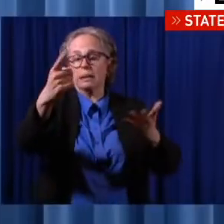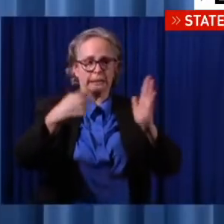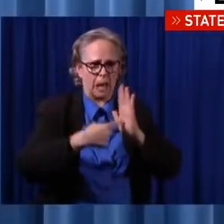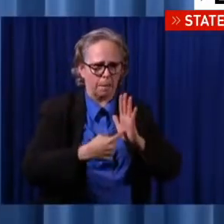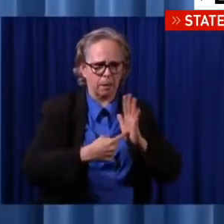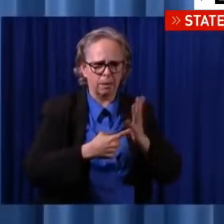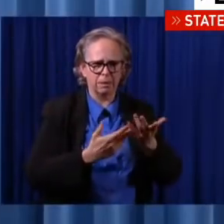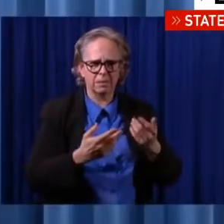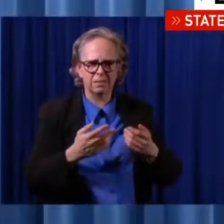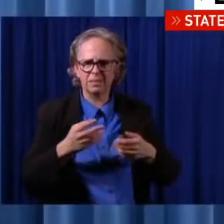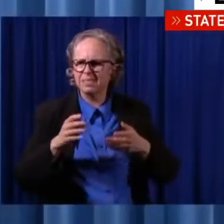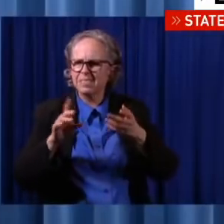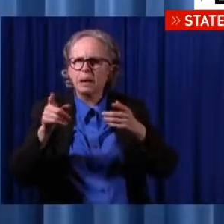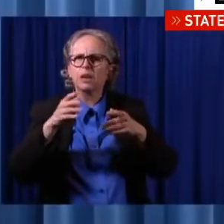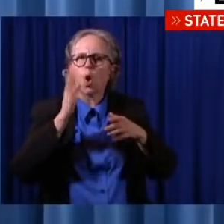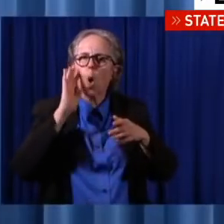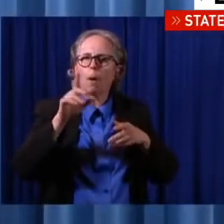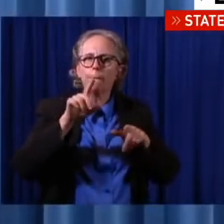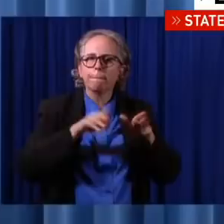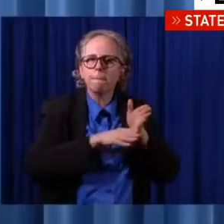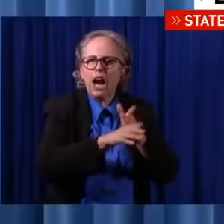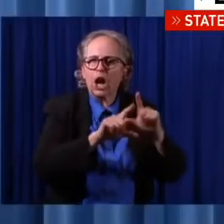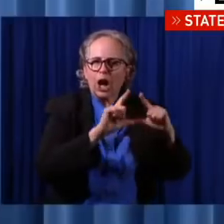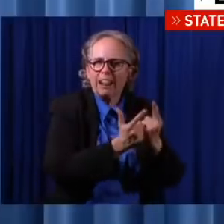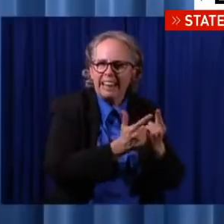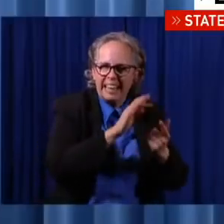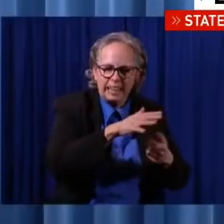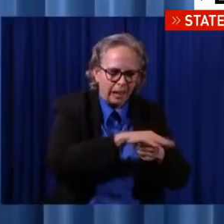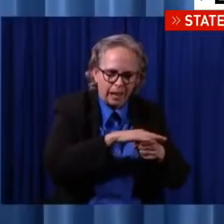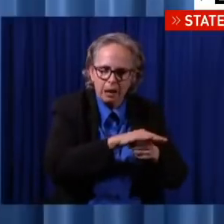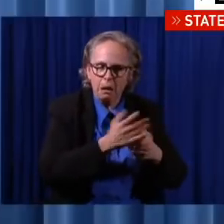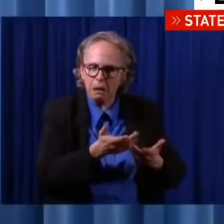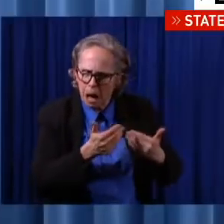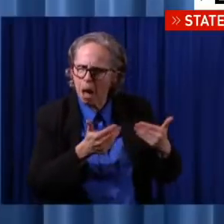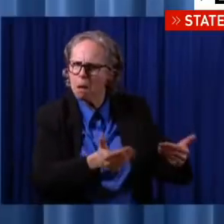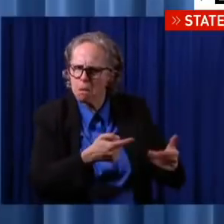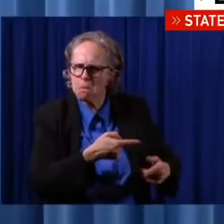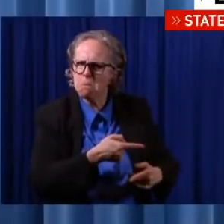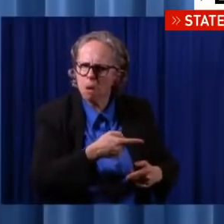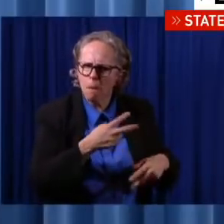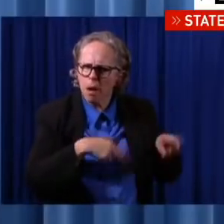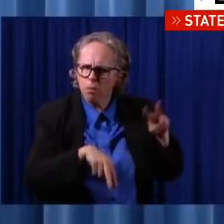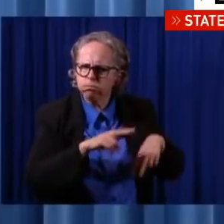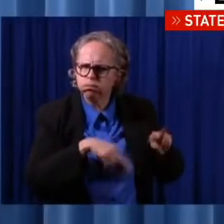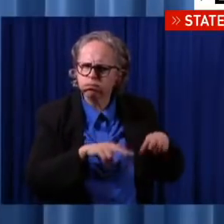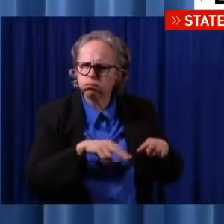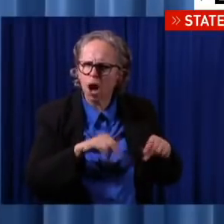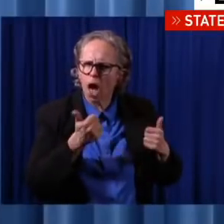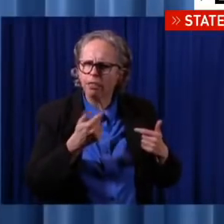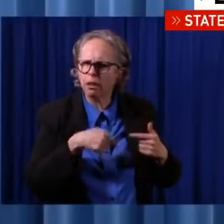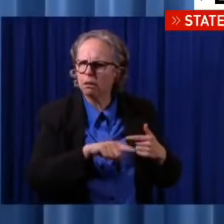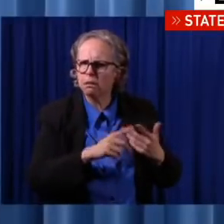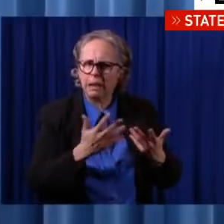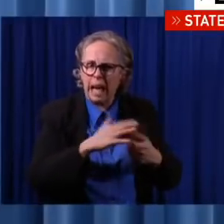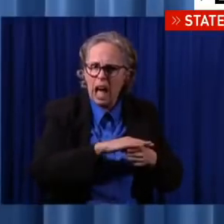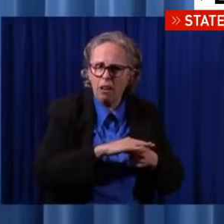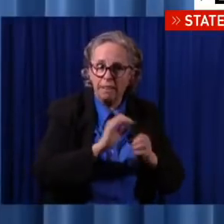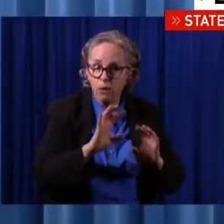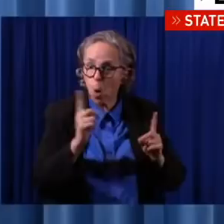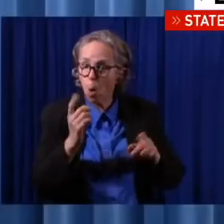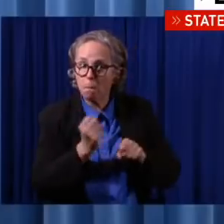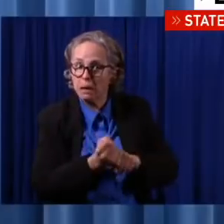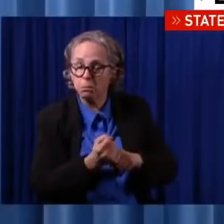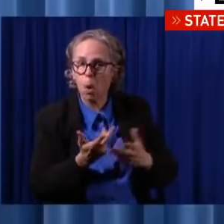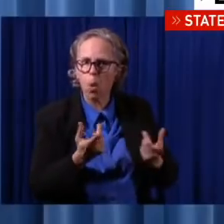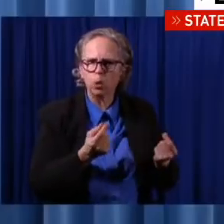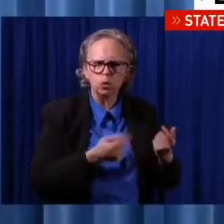are looking at other things to do in the ballpark with no baseball. And,